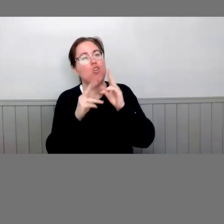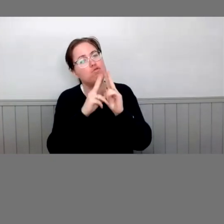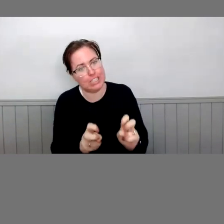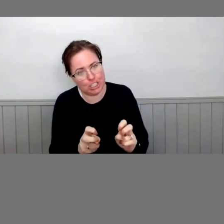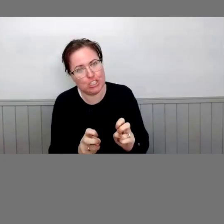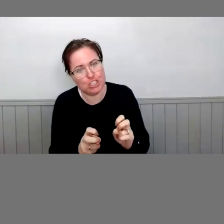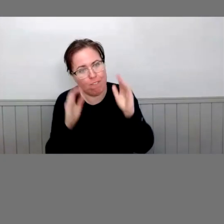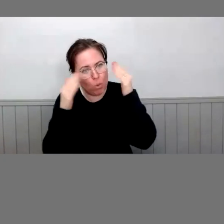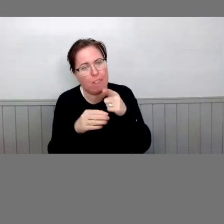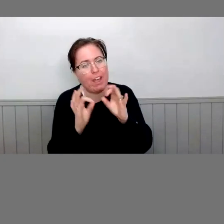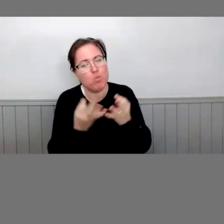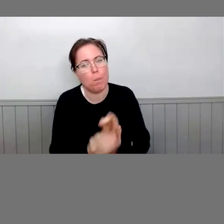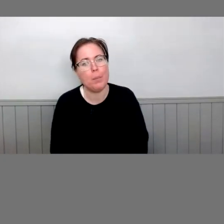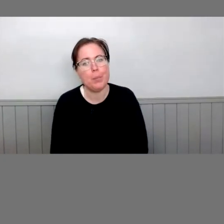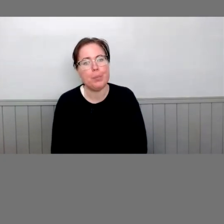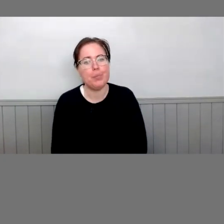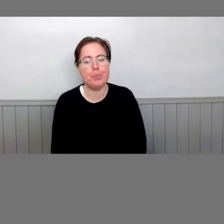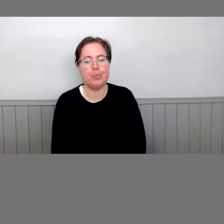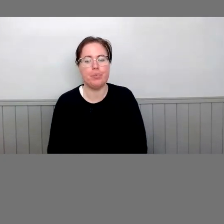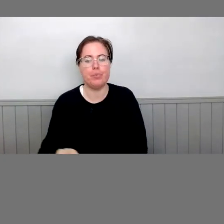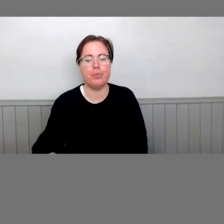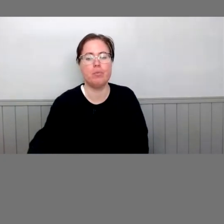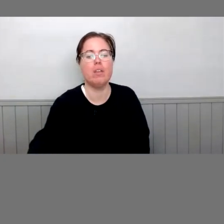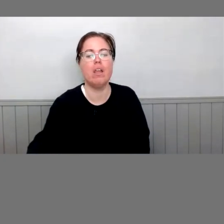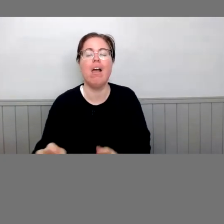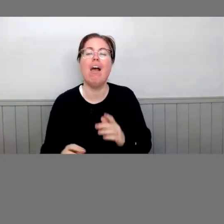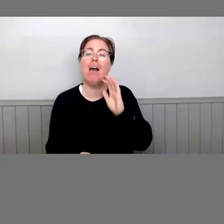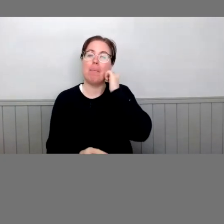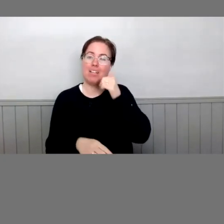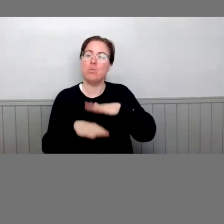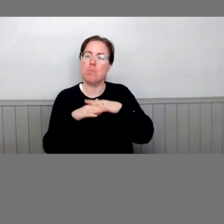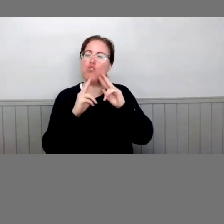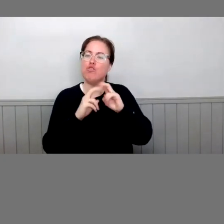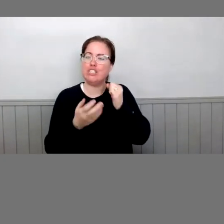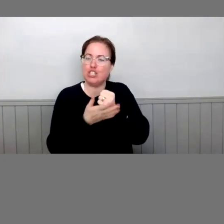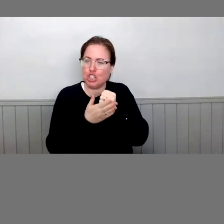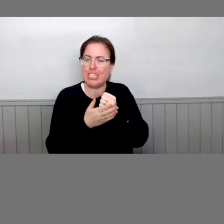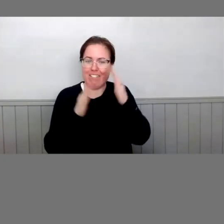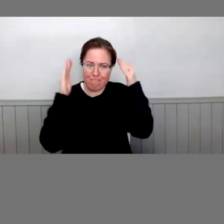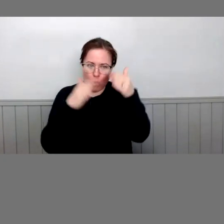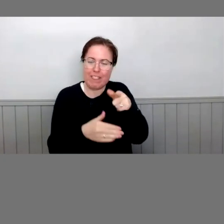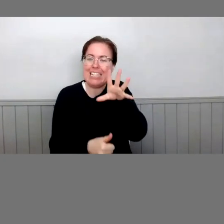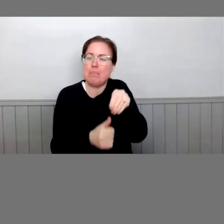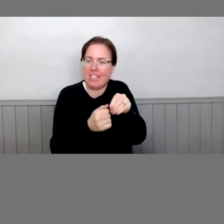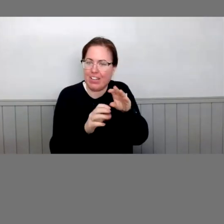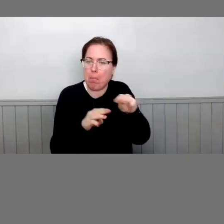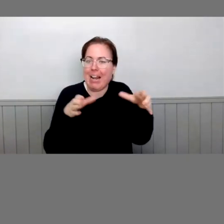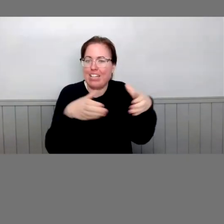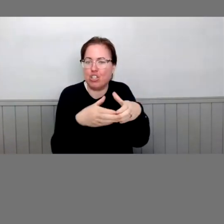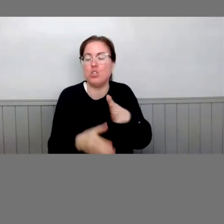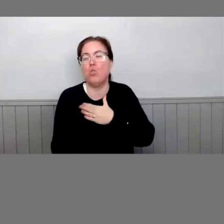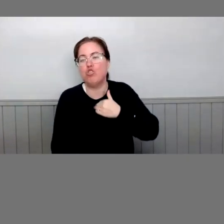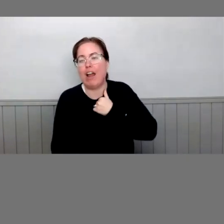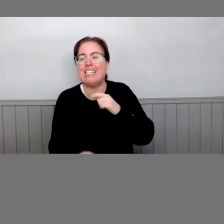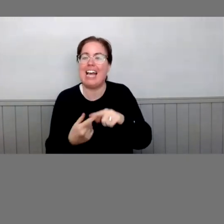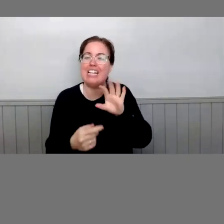particular group? Yeah. So it was mainly because there was more studies focusing on this specific population, the trans and gender diverse population. But